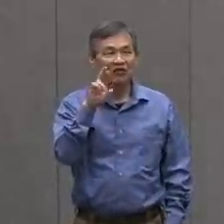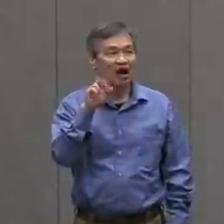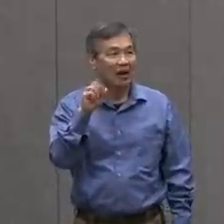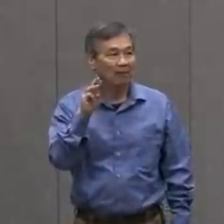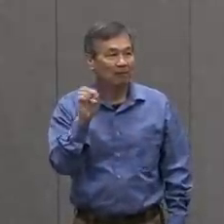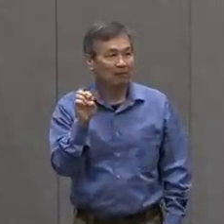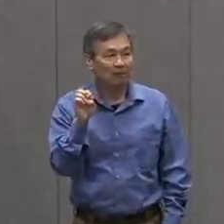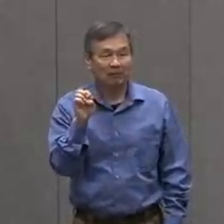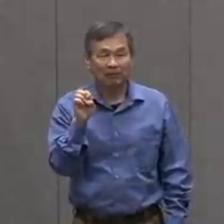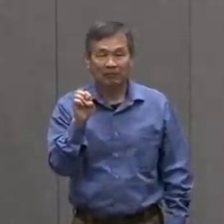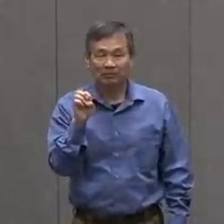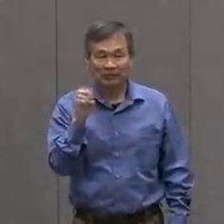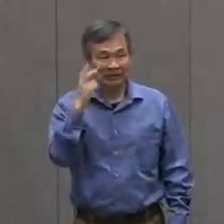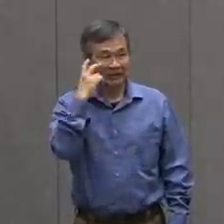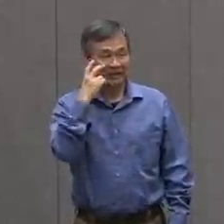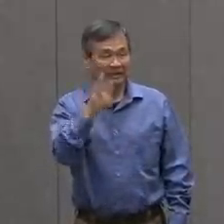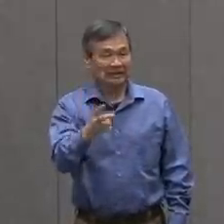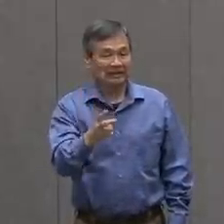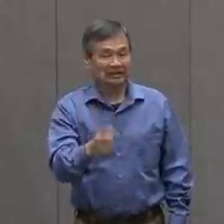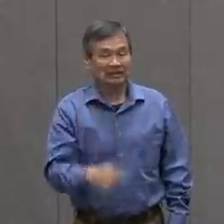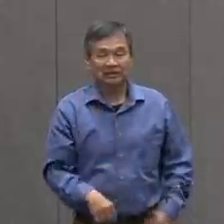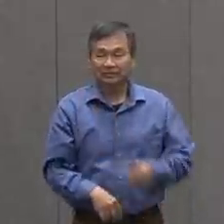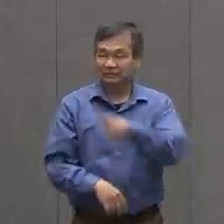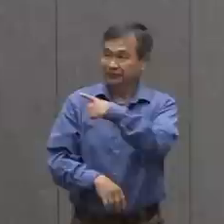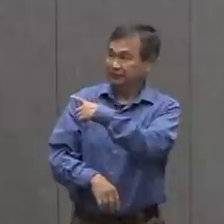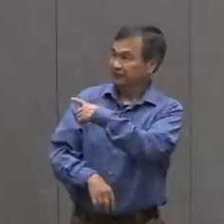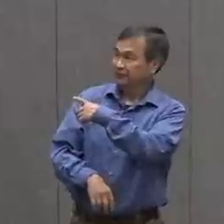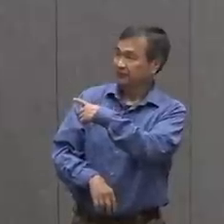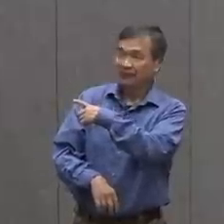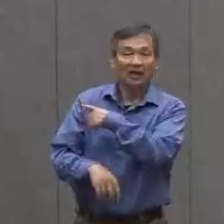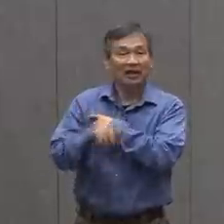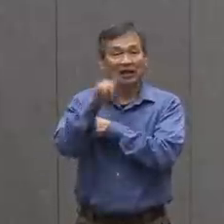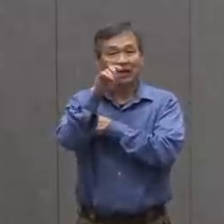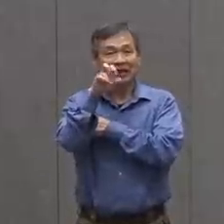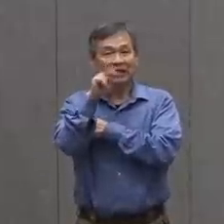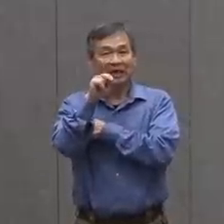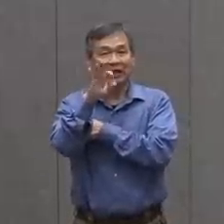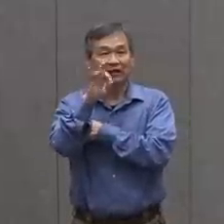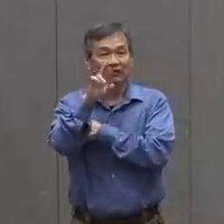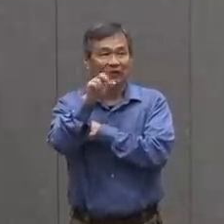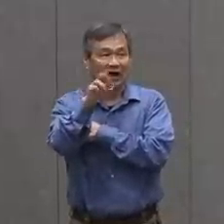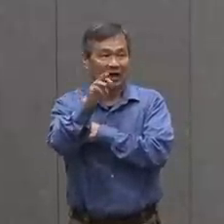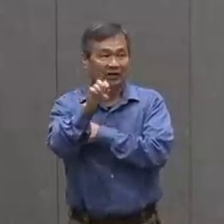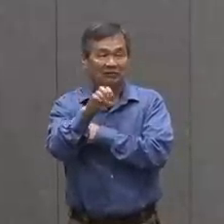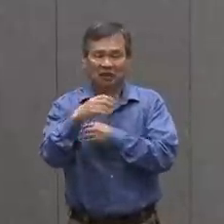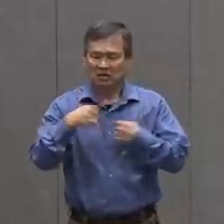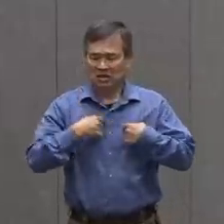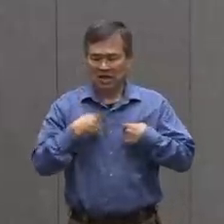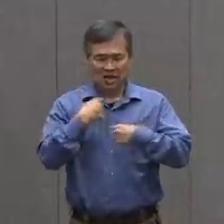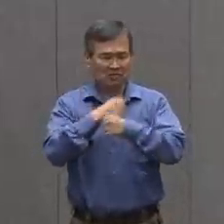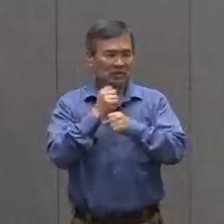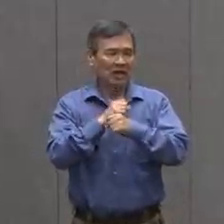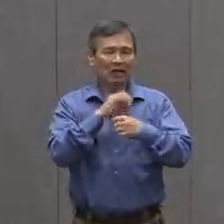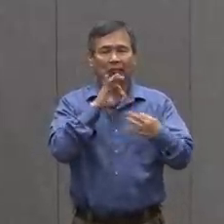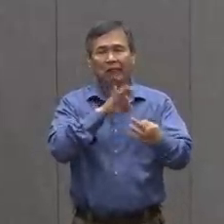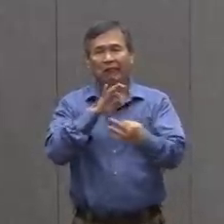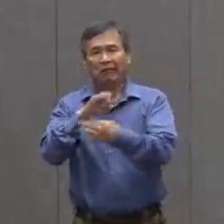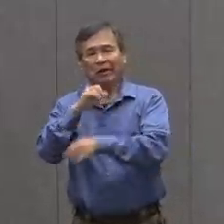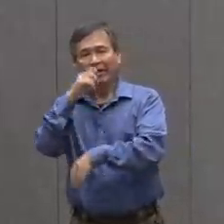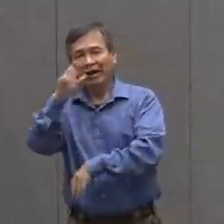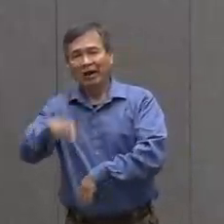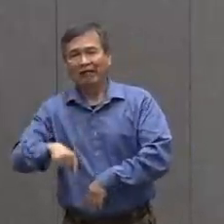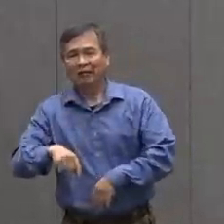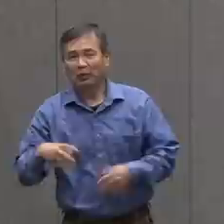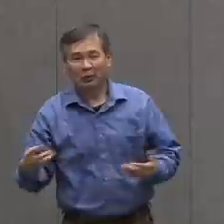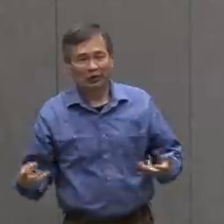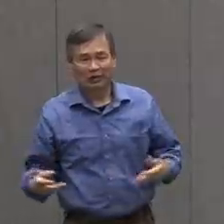numbers. So if you look over here, I have two 10 frames. And I just made these by hand. They're not perfect. They don't have to be to do the